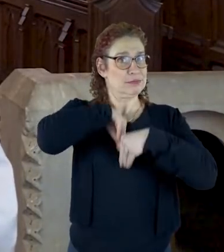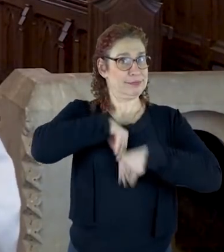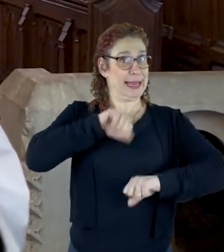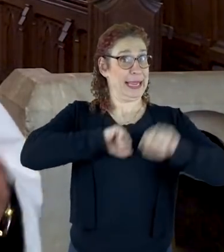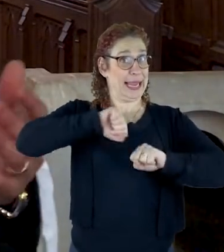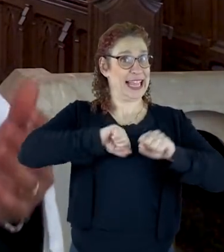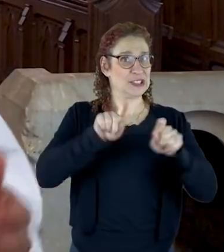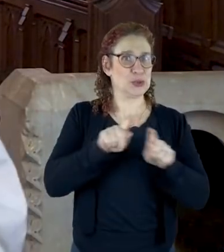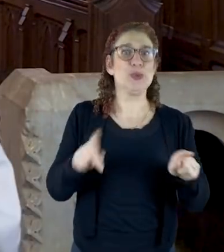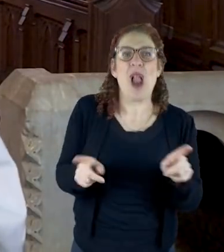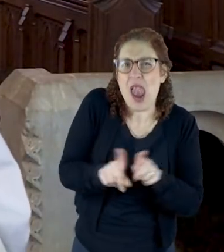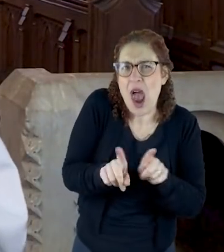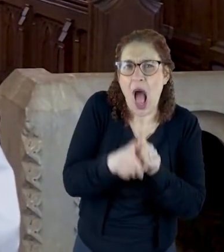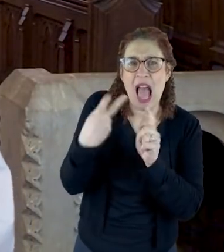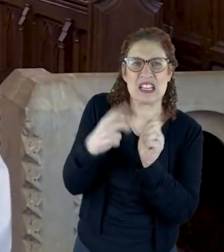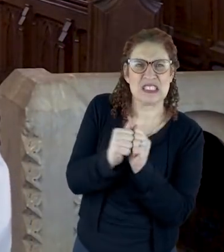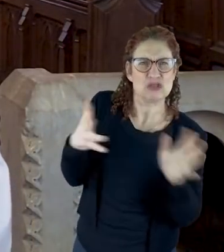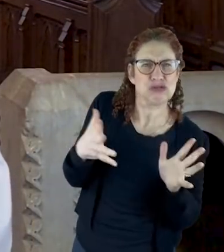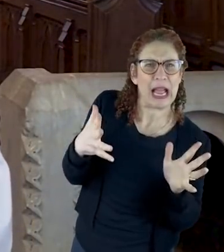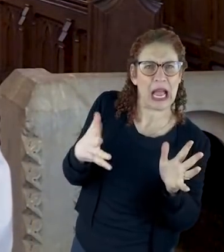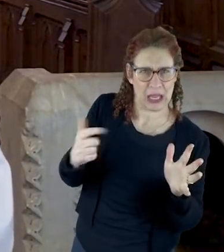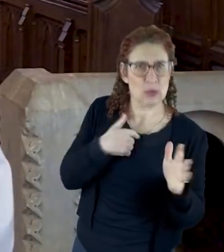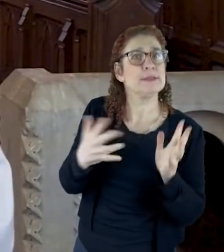resentment, kind of reminiscent of the peace.